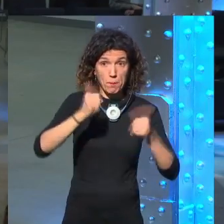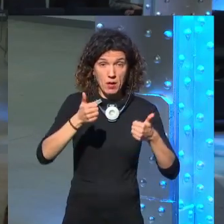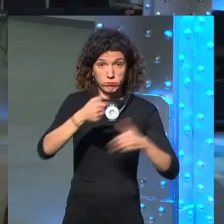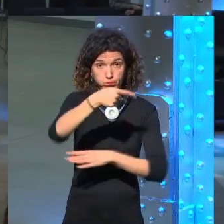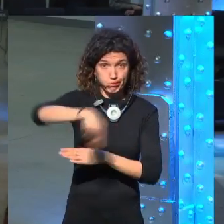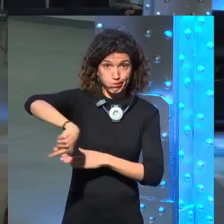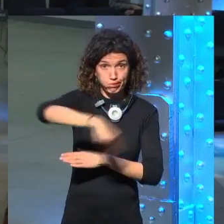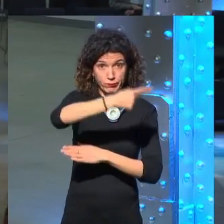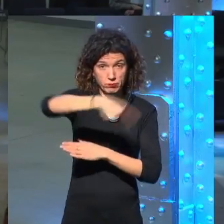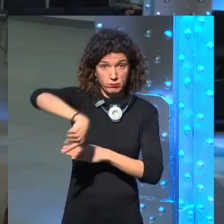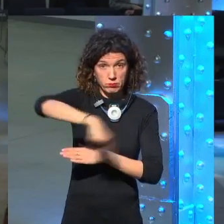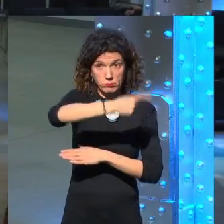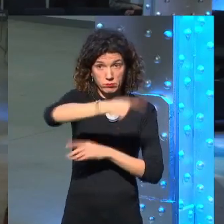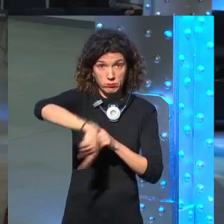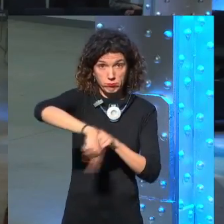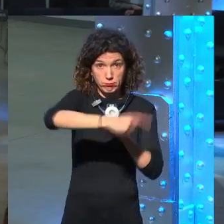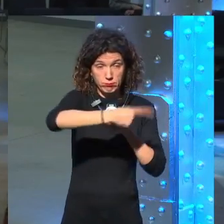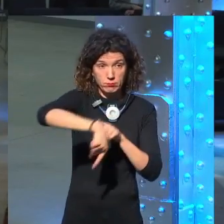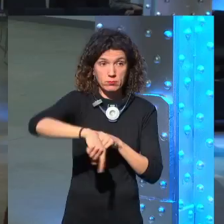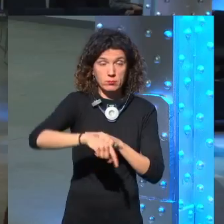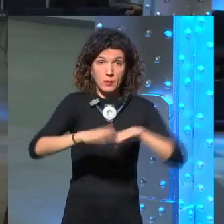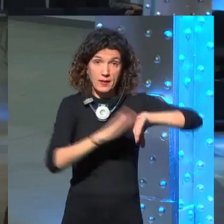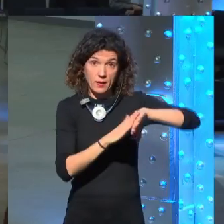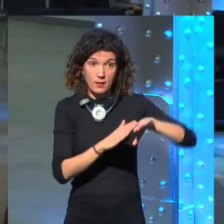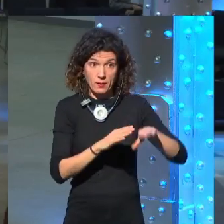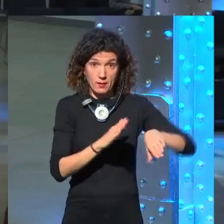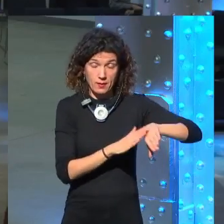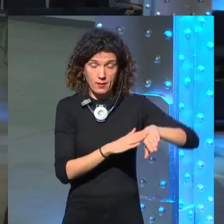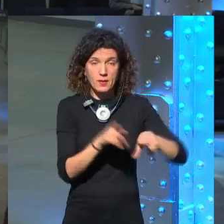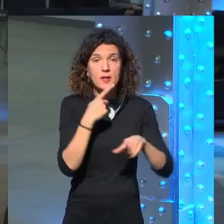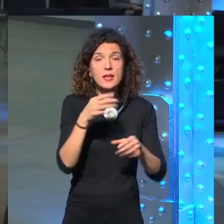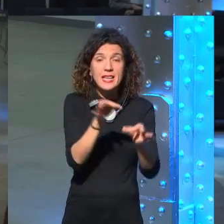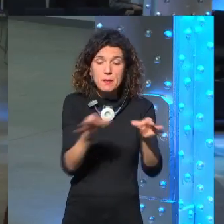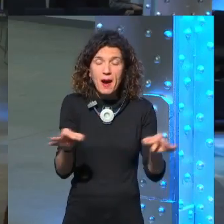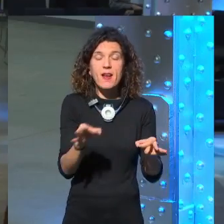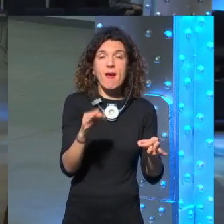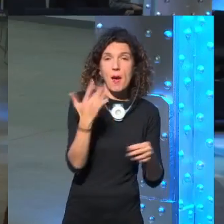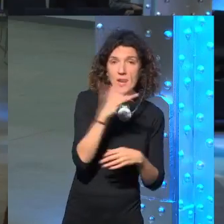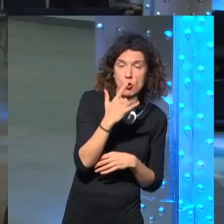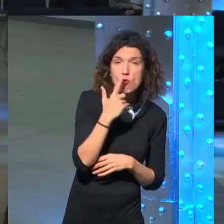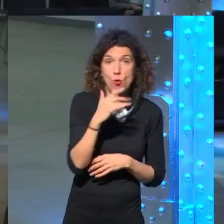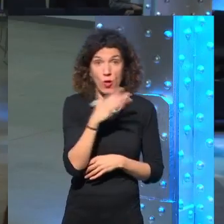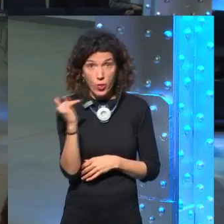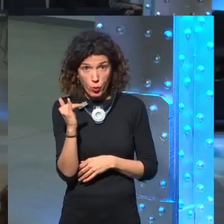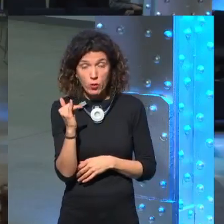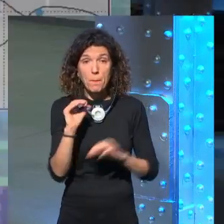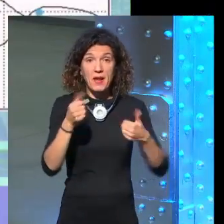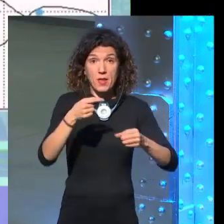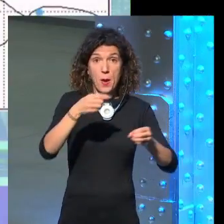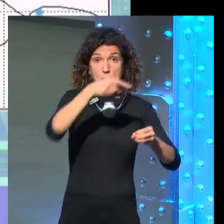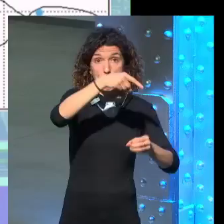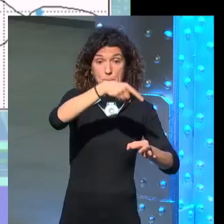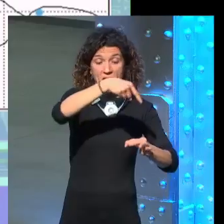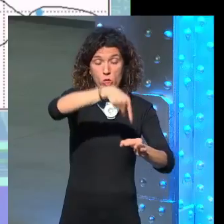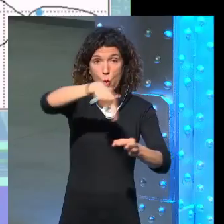corner, and now I've coloured the magnets yellow, blue, and red. And when I first set the pendulum off, it landed at the